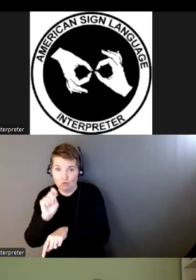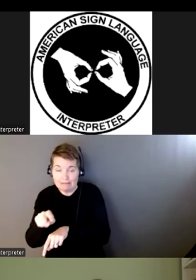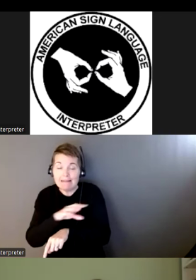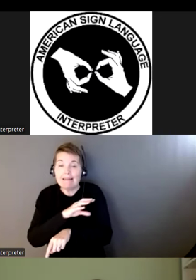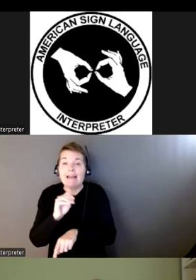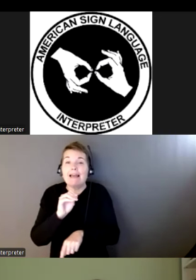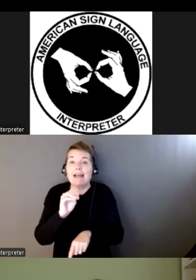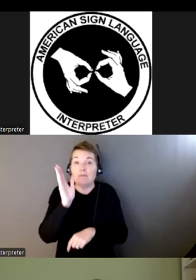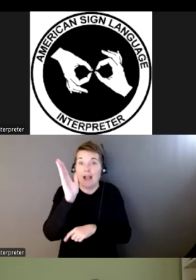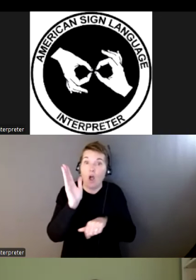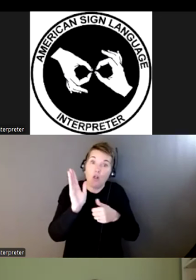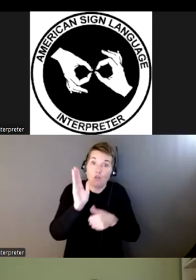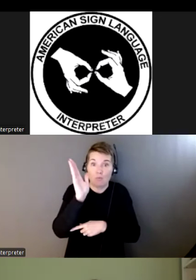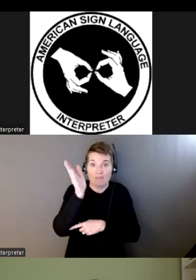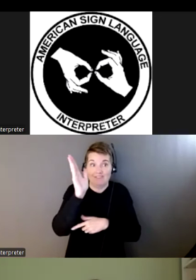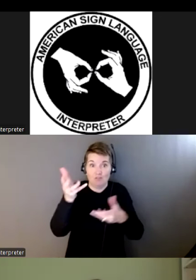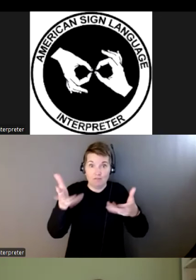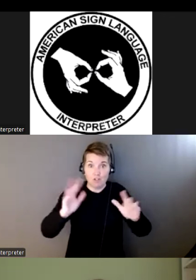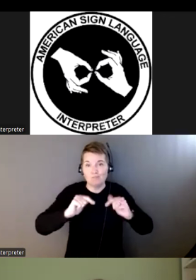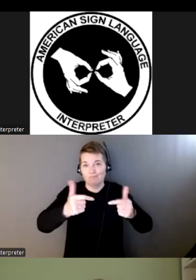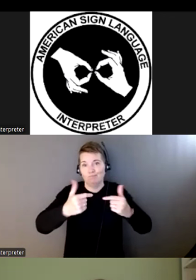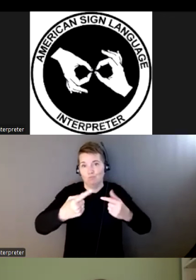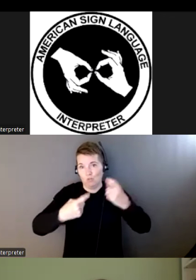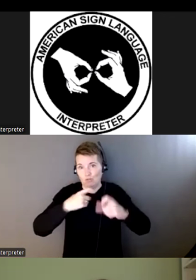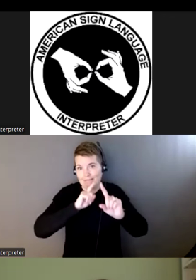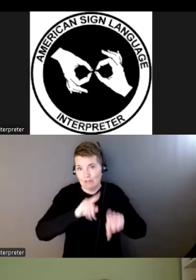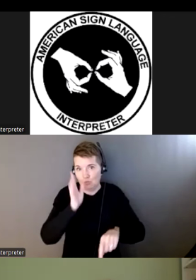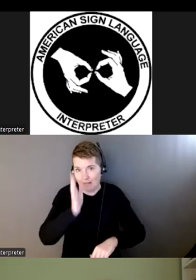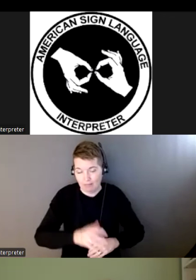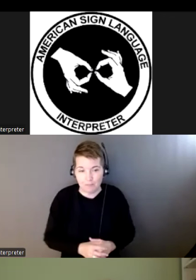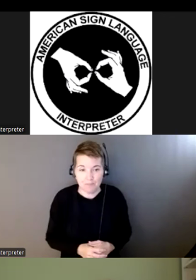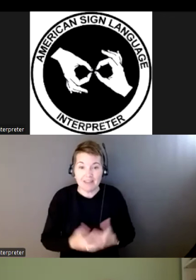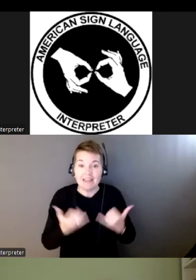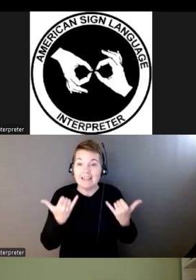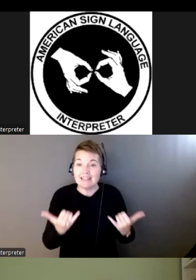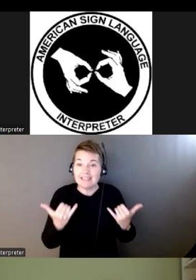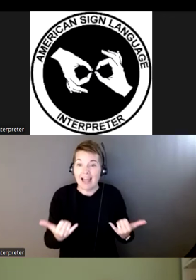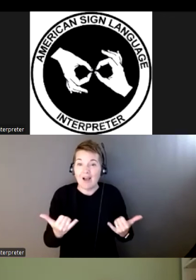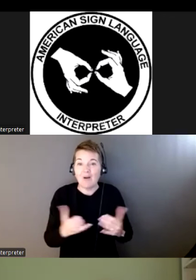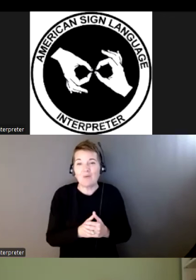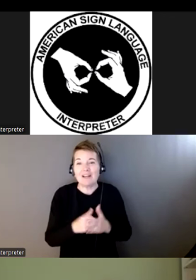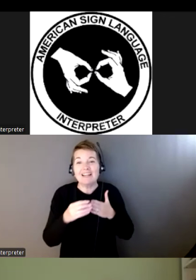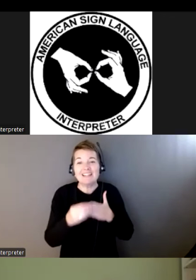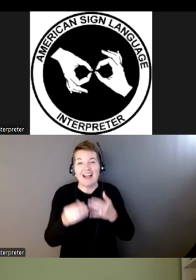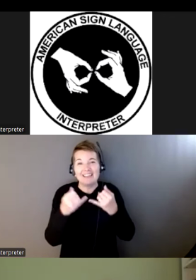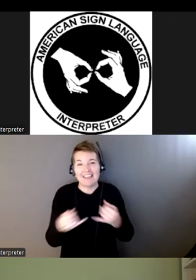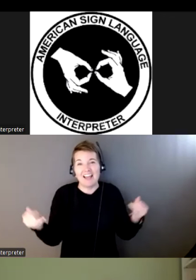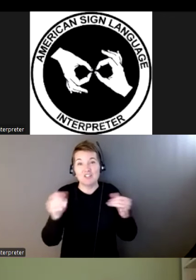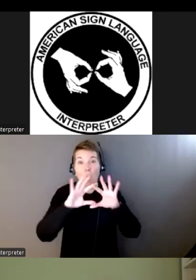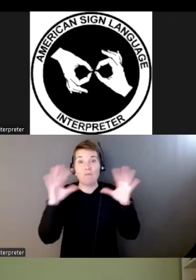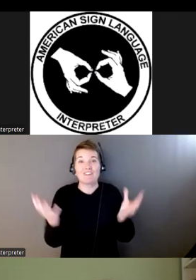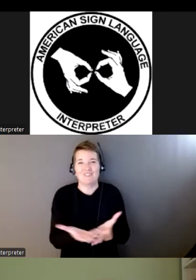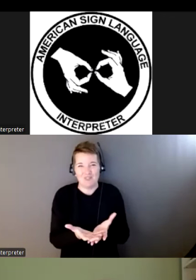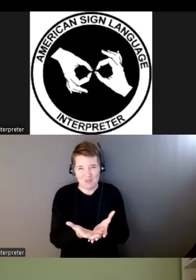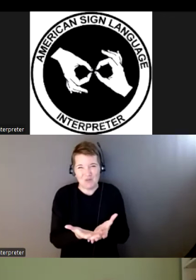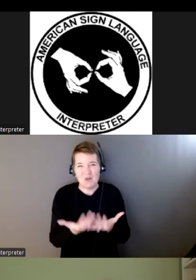the Q&A. And right now, following this guidelines overview, the exciting part, I'm going to turn it over